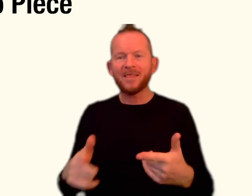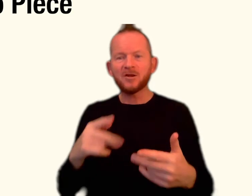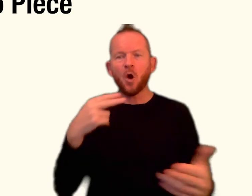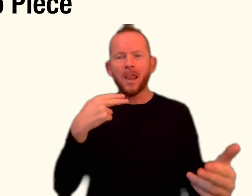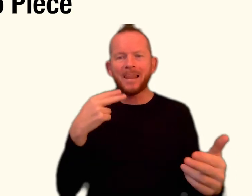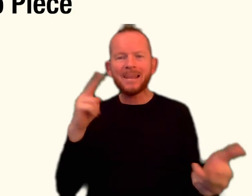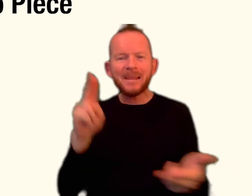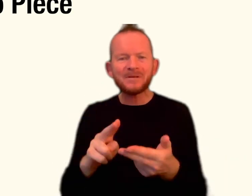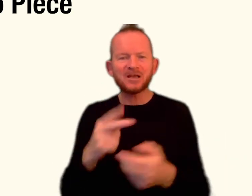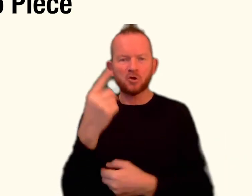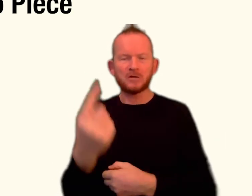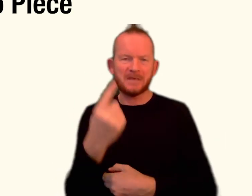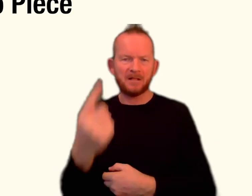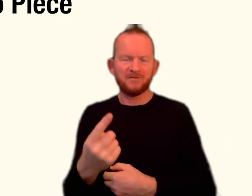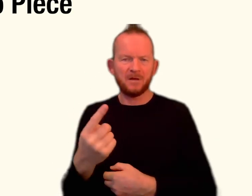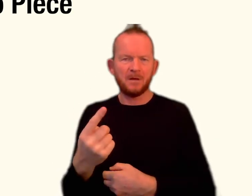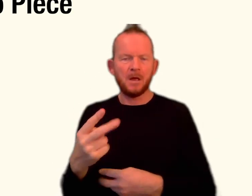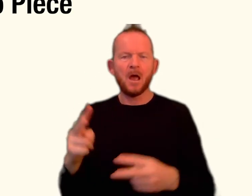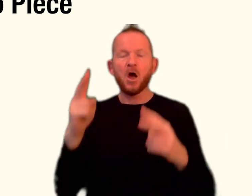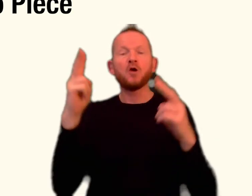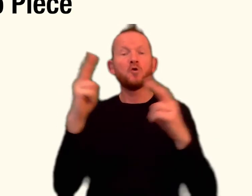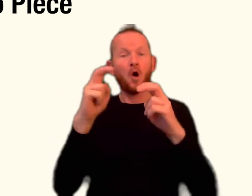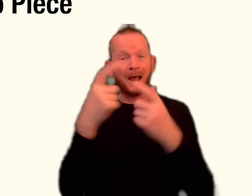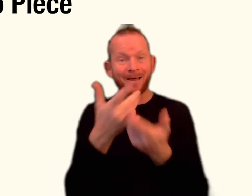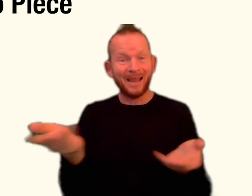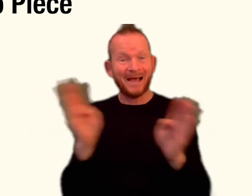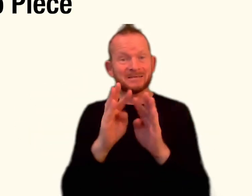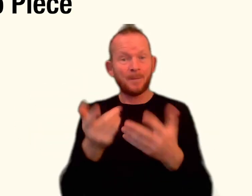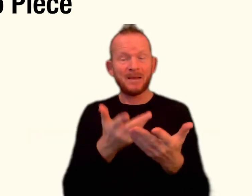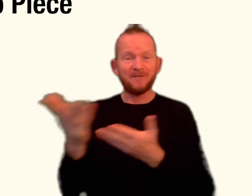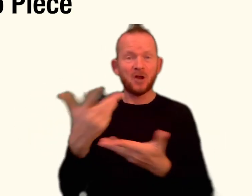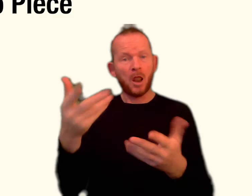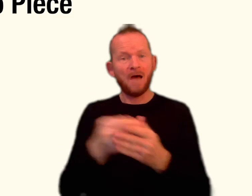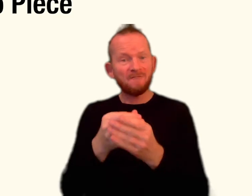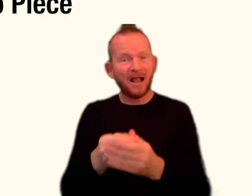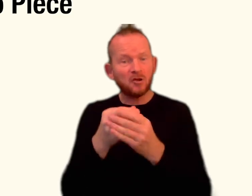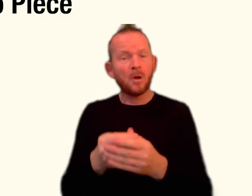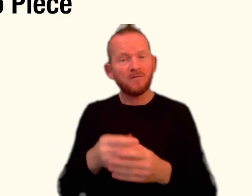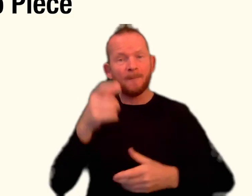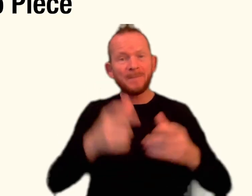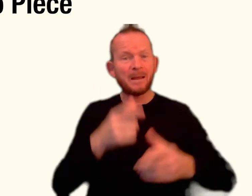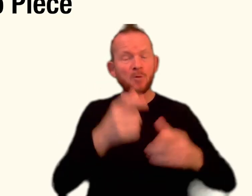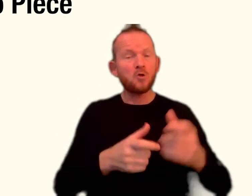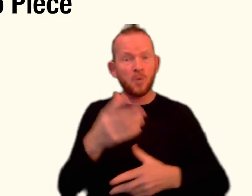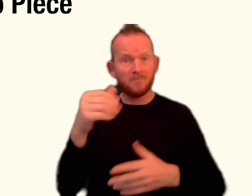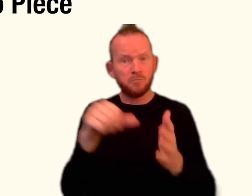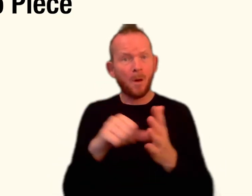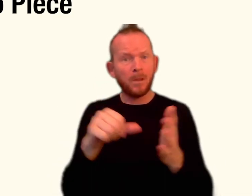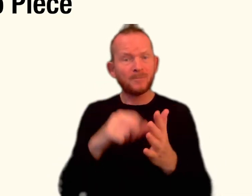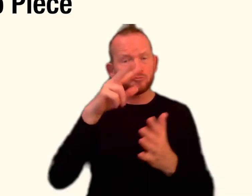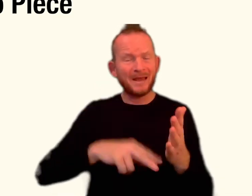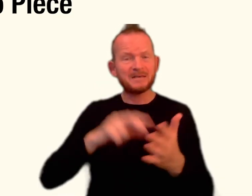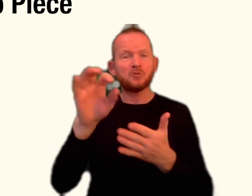limiting yourself. Your class could be given a lot of value from people that have problems reading and writing. It's